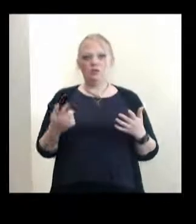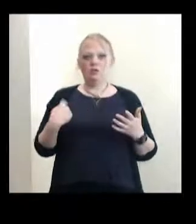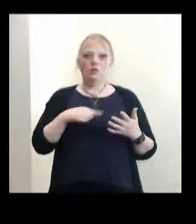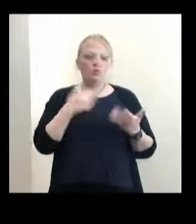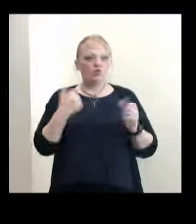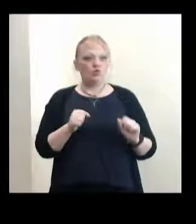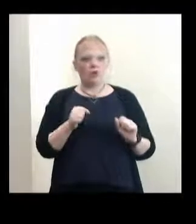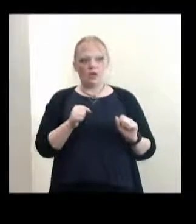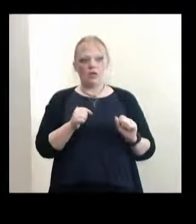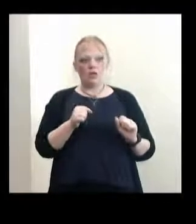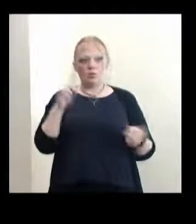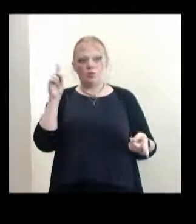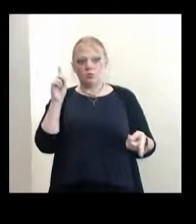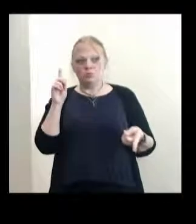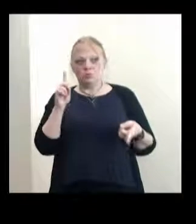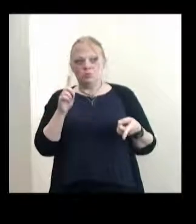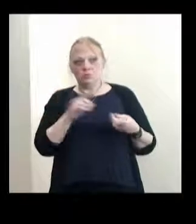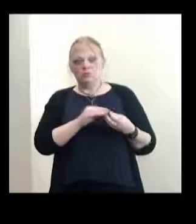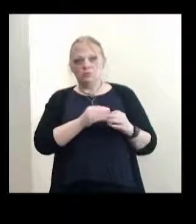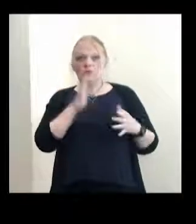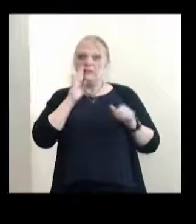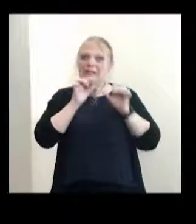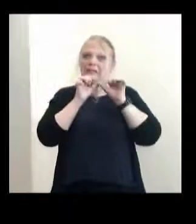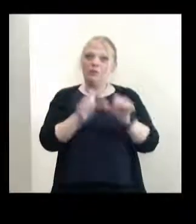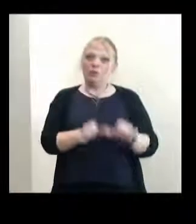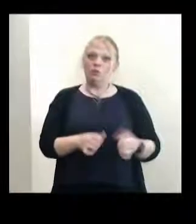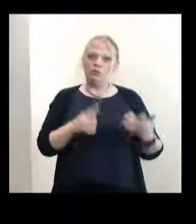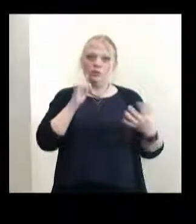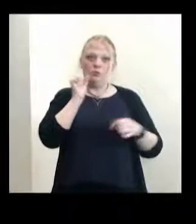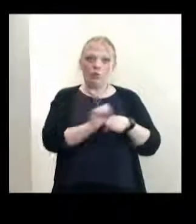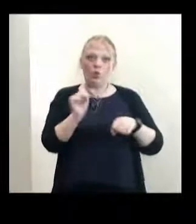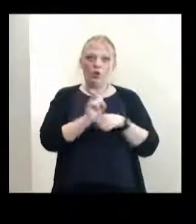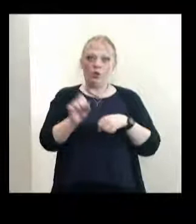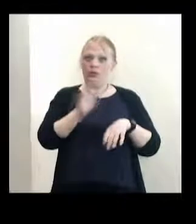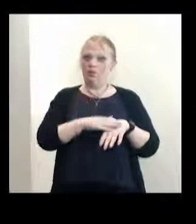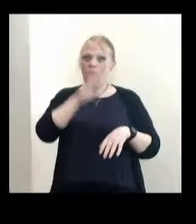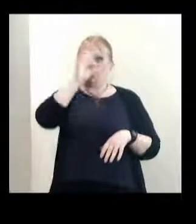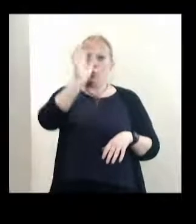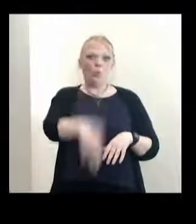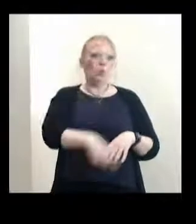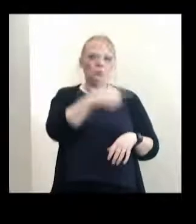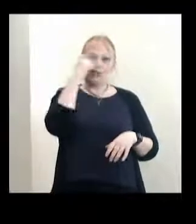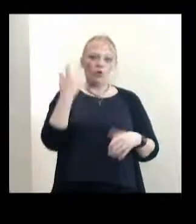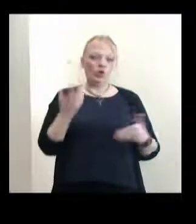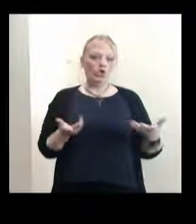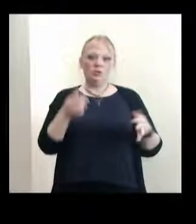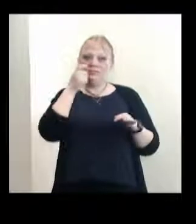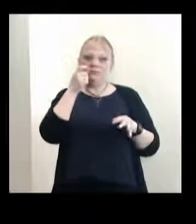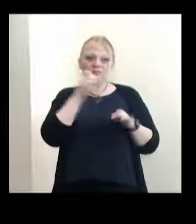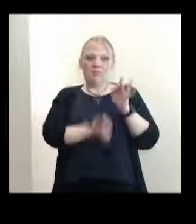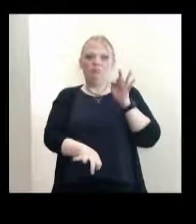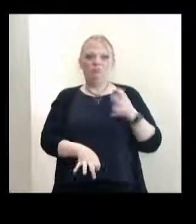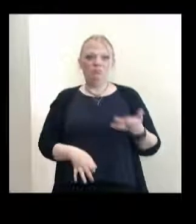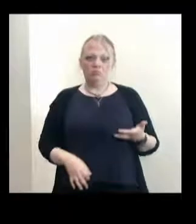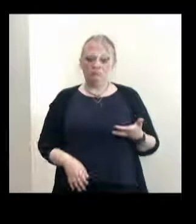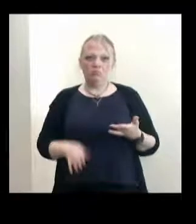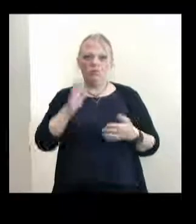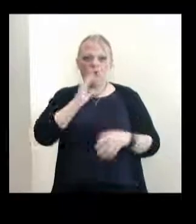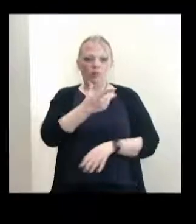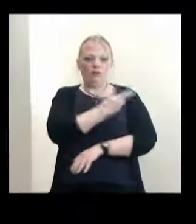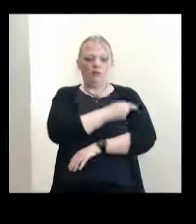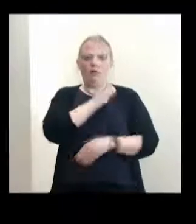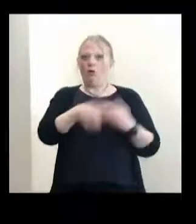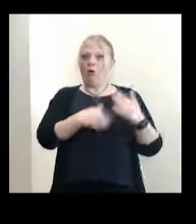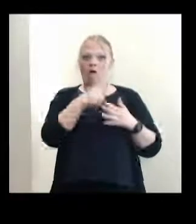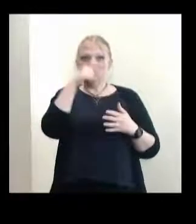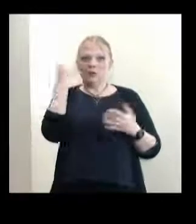south towns, and we will continue to do that. We're going to be working on this all summer. It's as simple as that. We know we're going to be vaccinating all summer